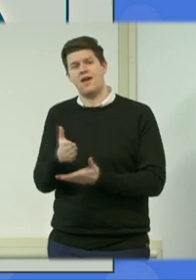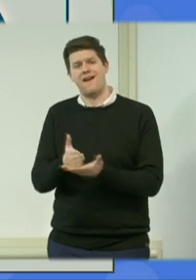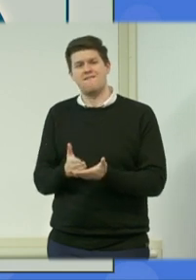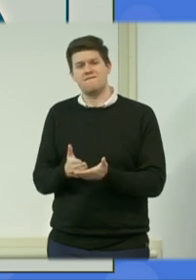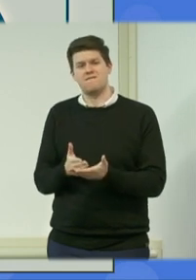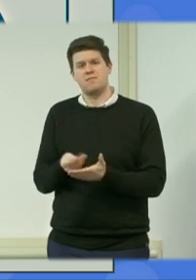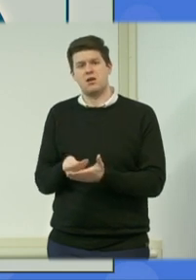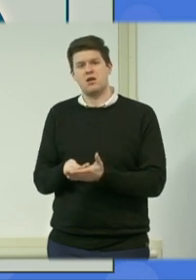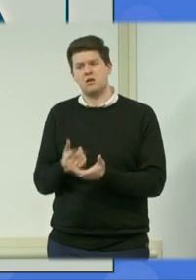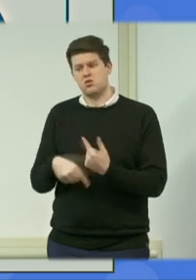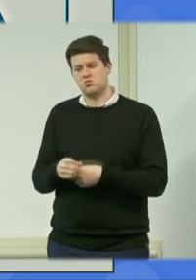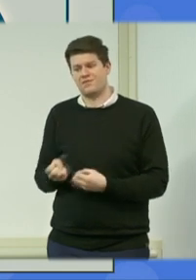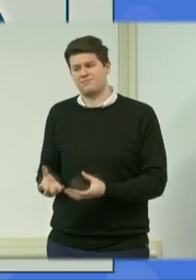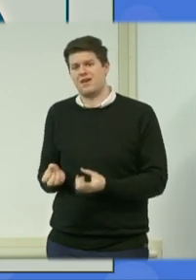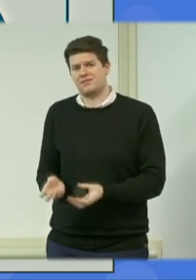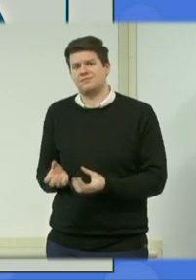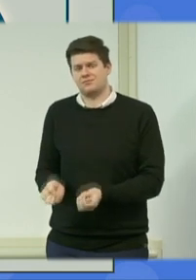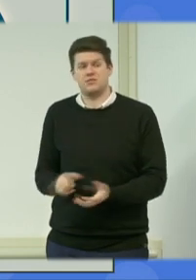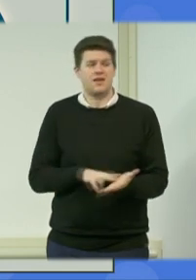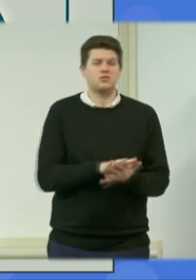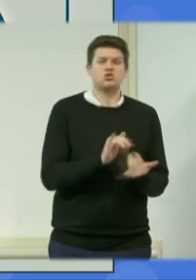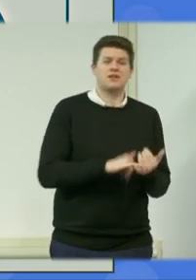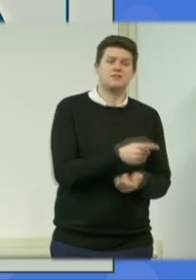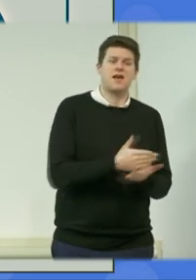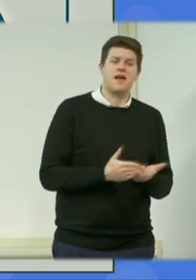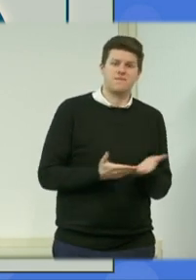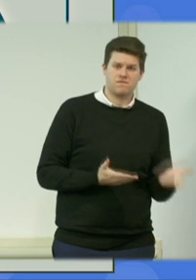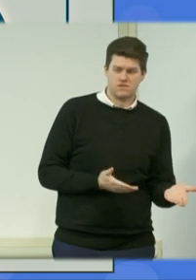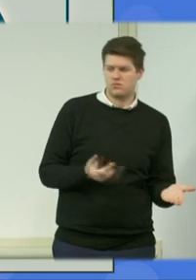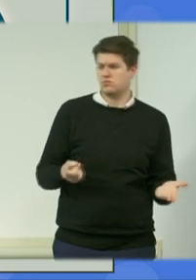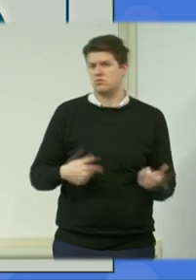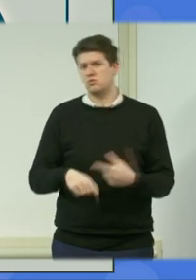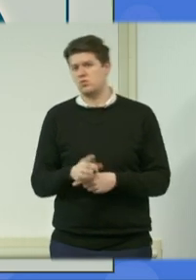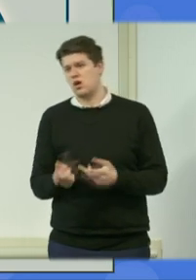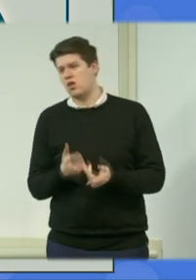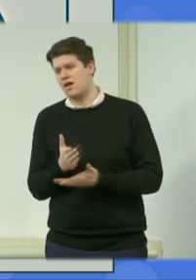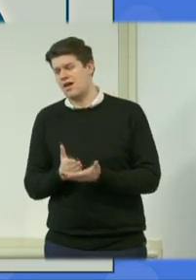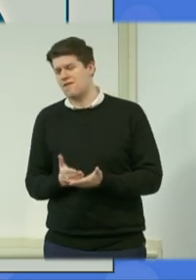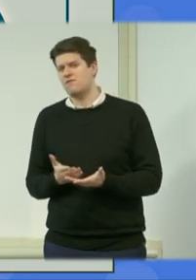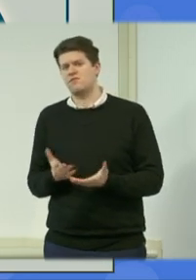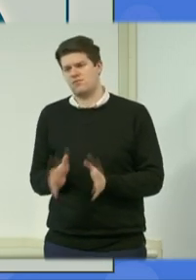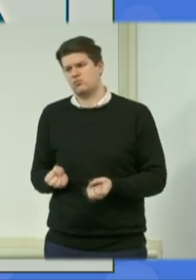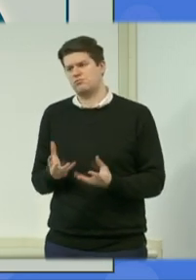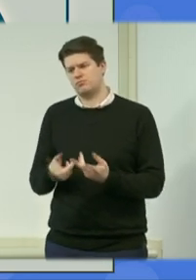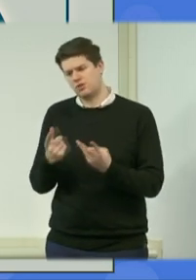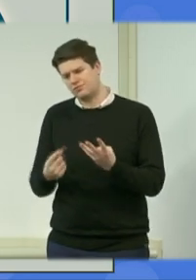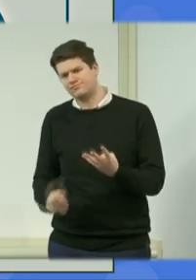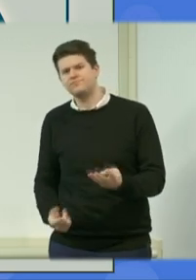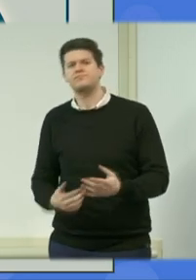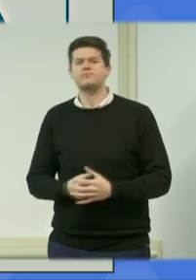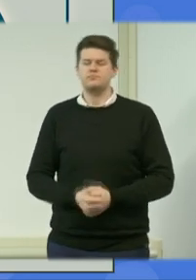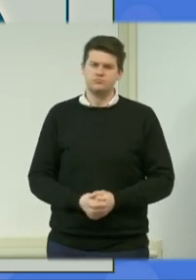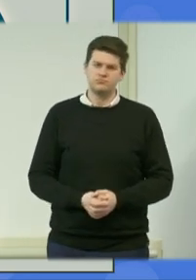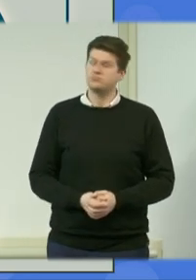primarily councils, gets about a quarter, about 24%, and the bit on the right-hand side just gives you a rough breakdown of